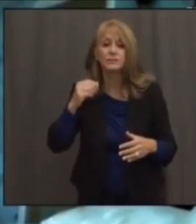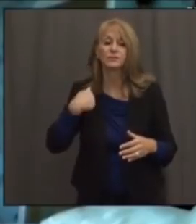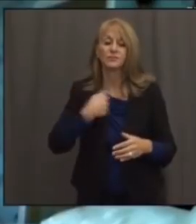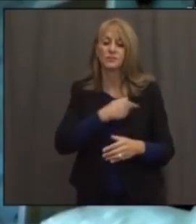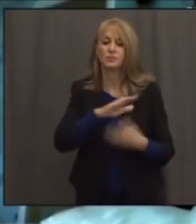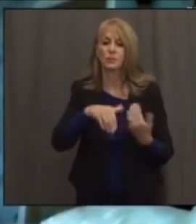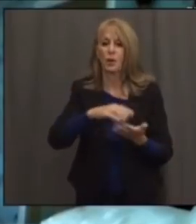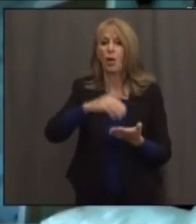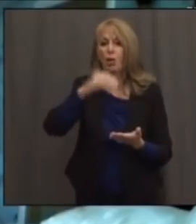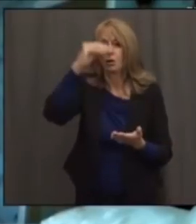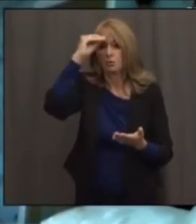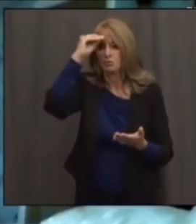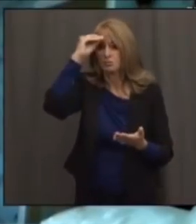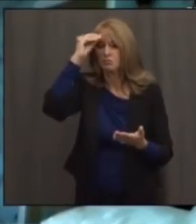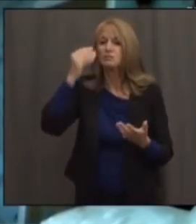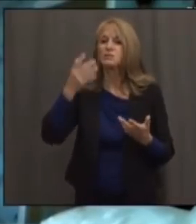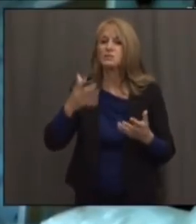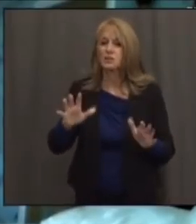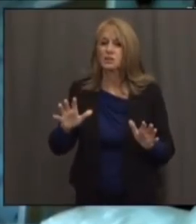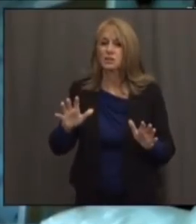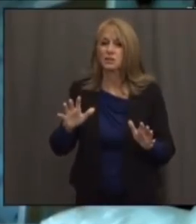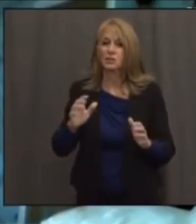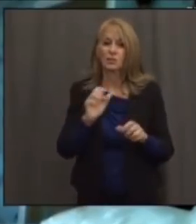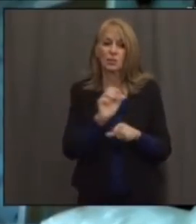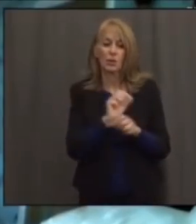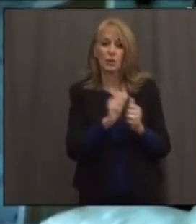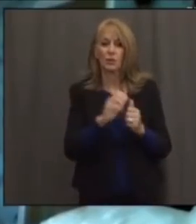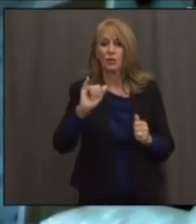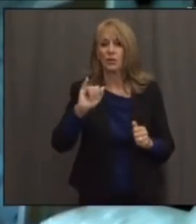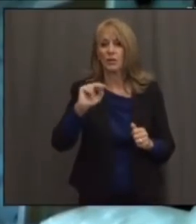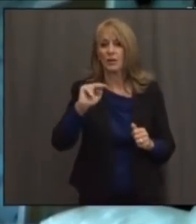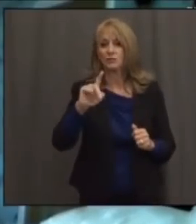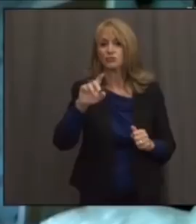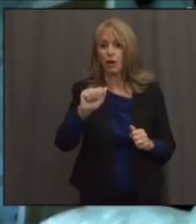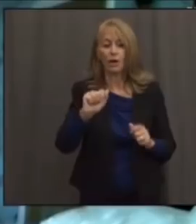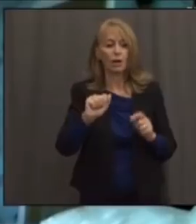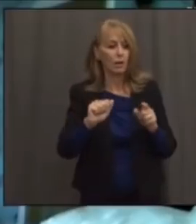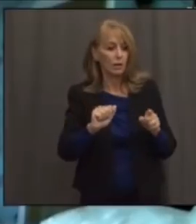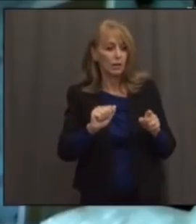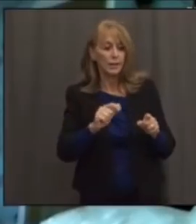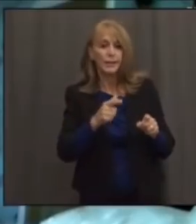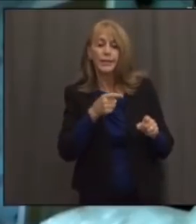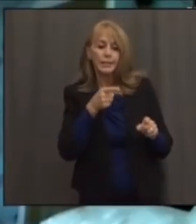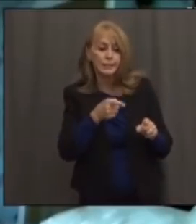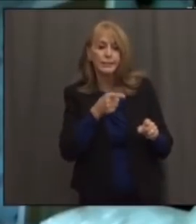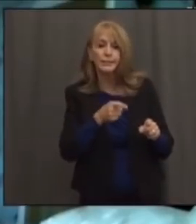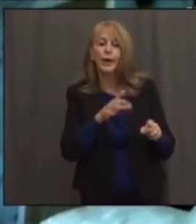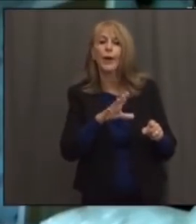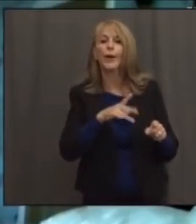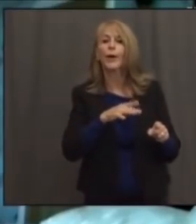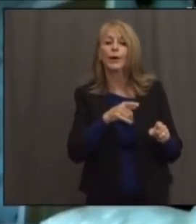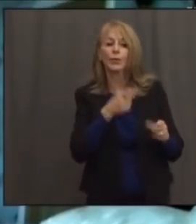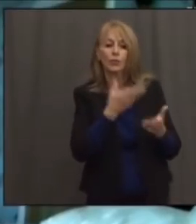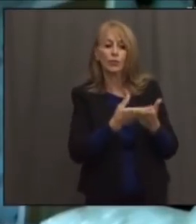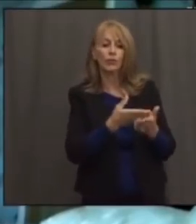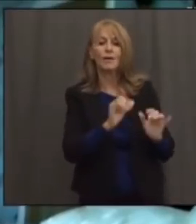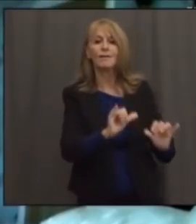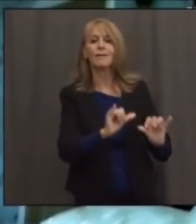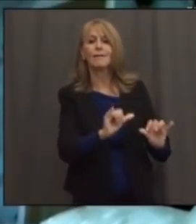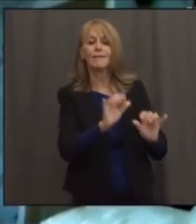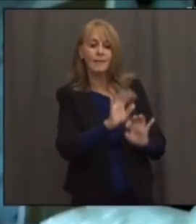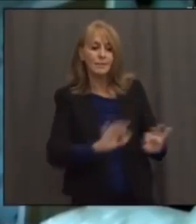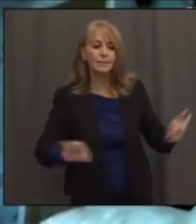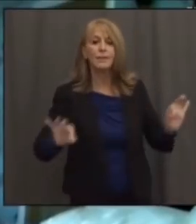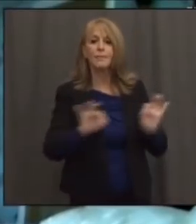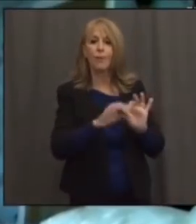going through this pandemic, but working with Indra and really which captured the importance of evidence policy